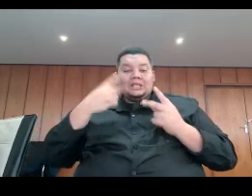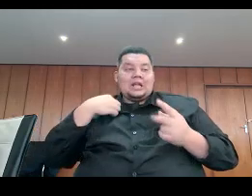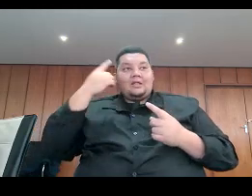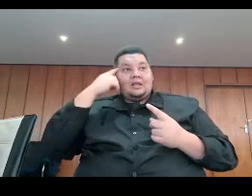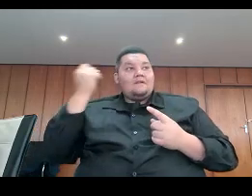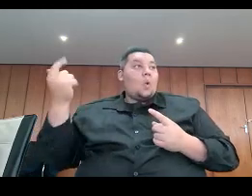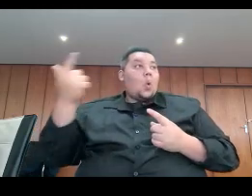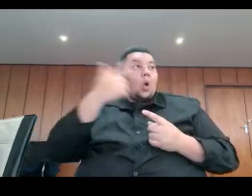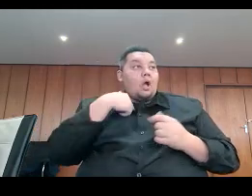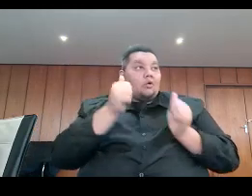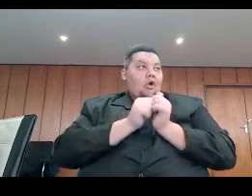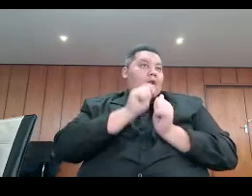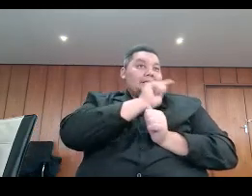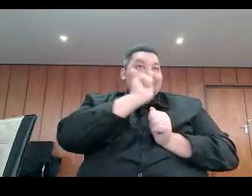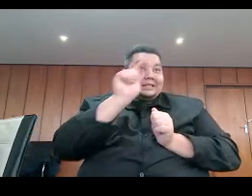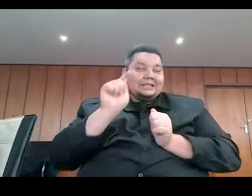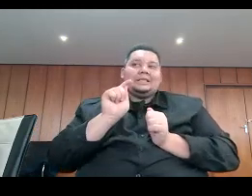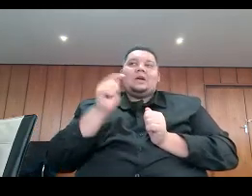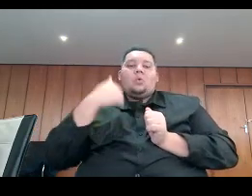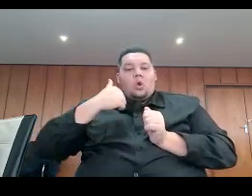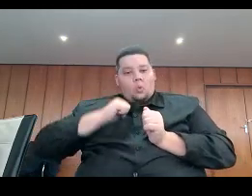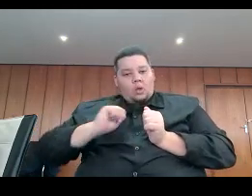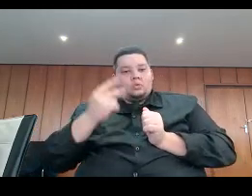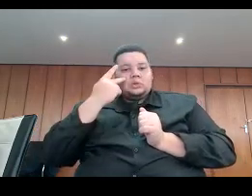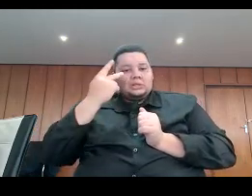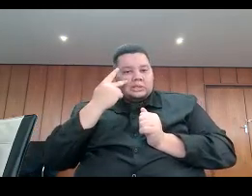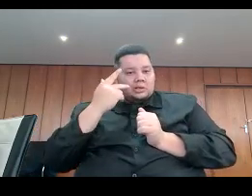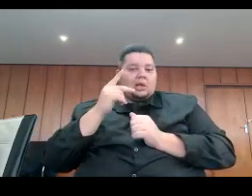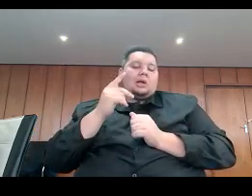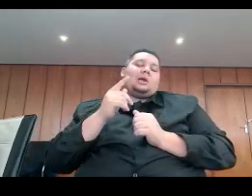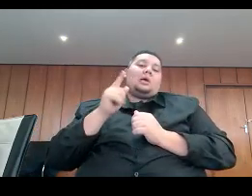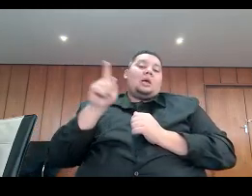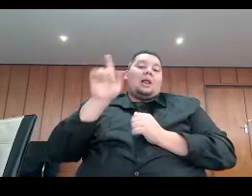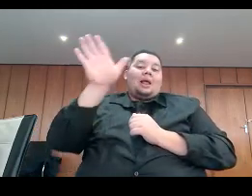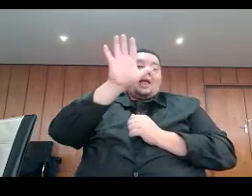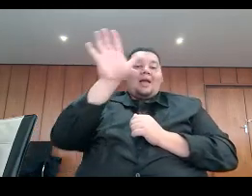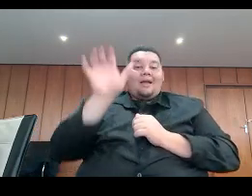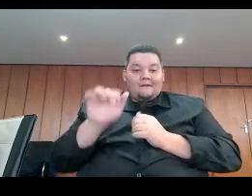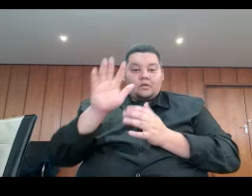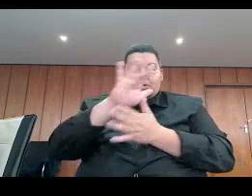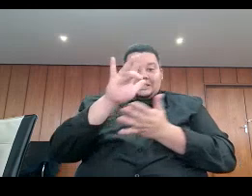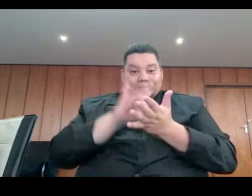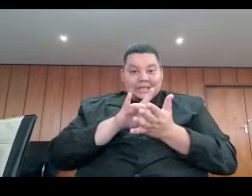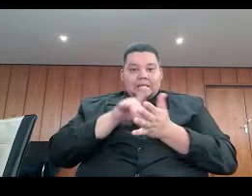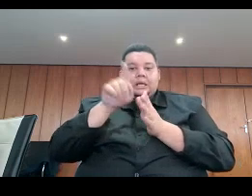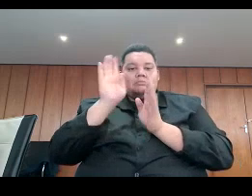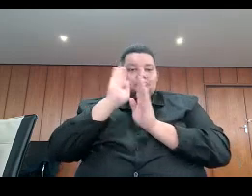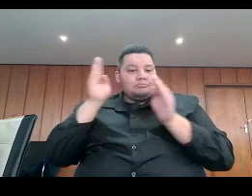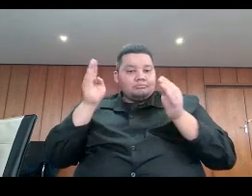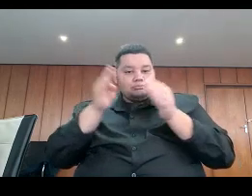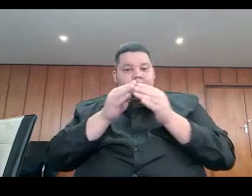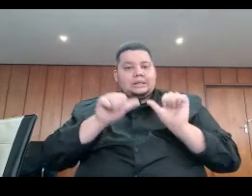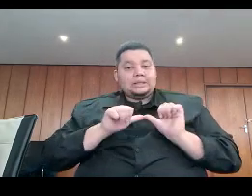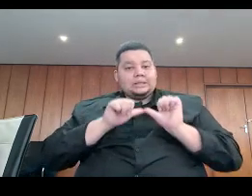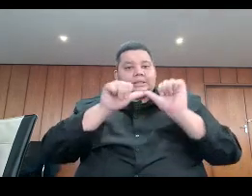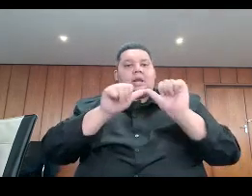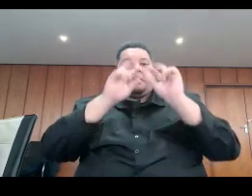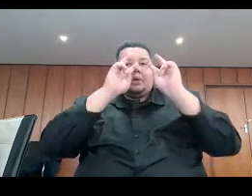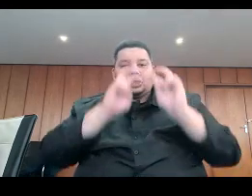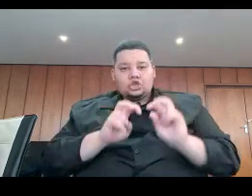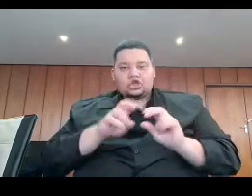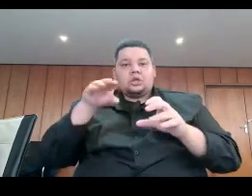all my colleagues in the room, we would like to see an African center that focuses on sustainable